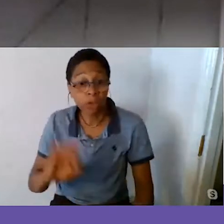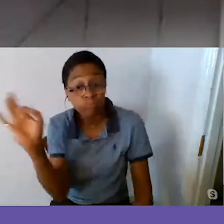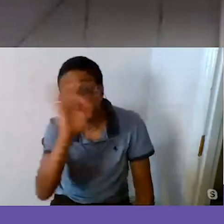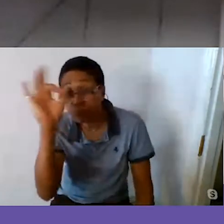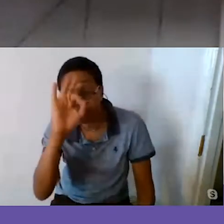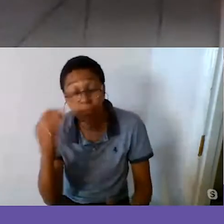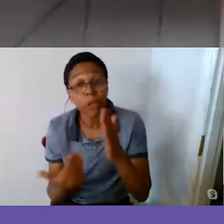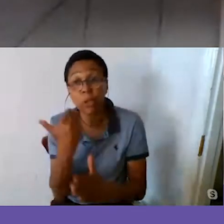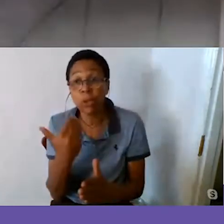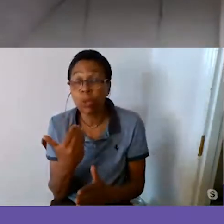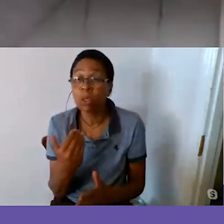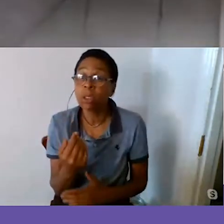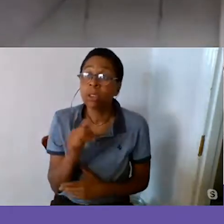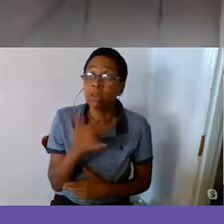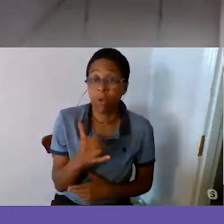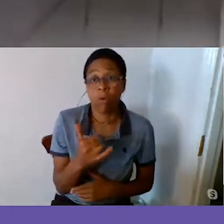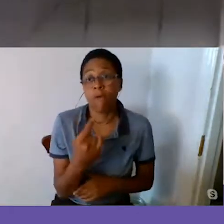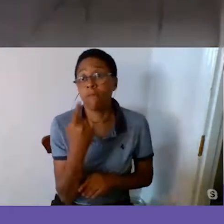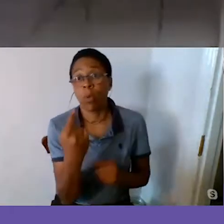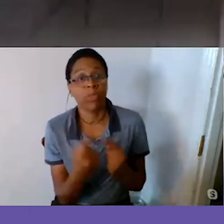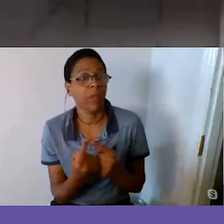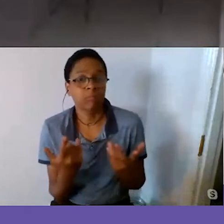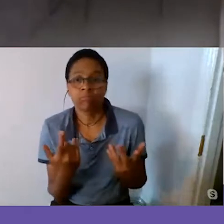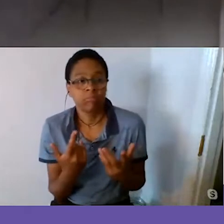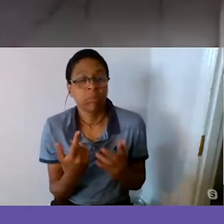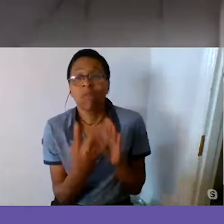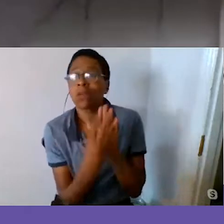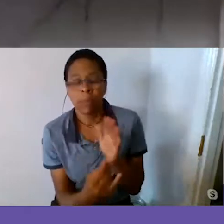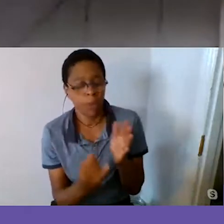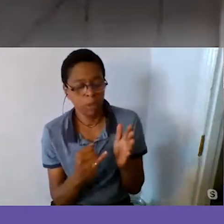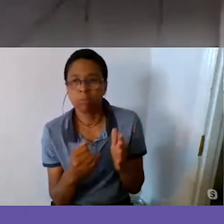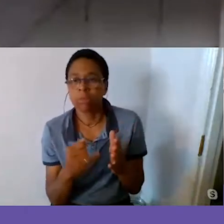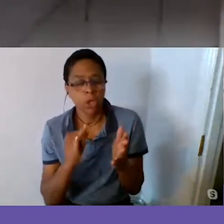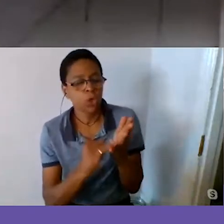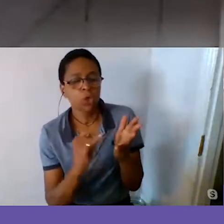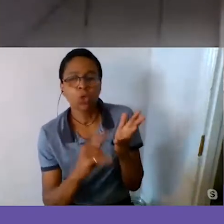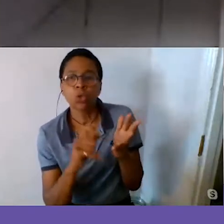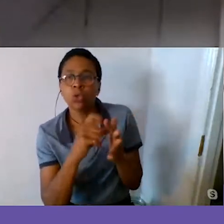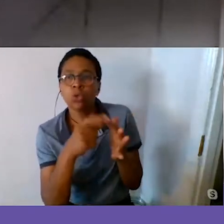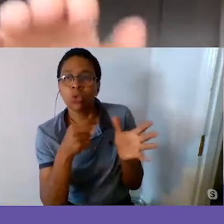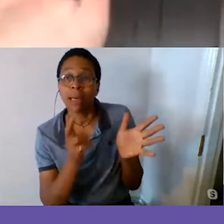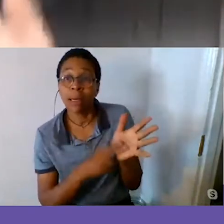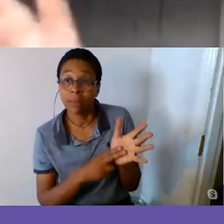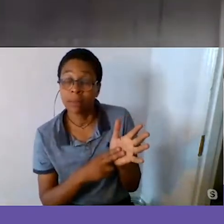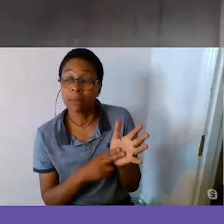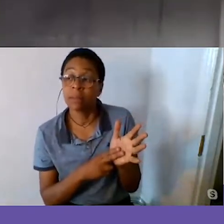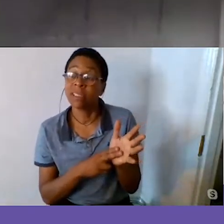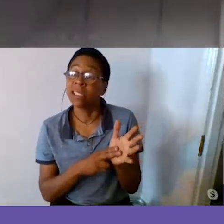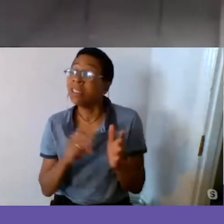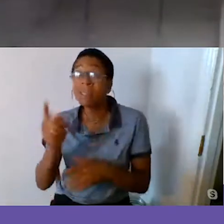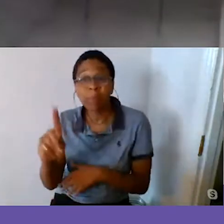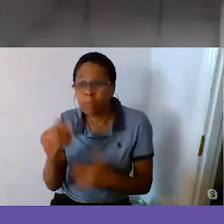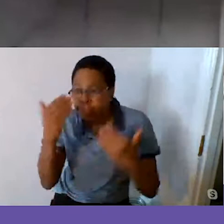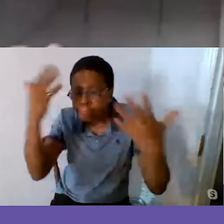the Sudanese countryside where they don't know how to make invoices. Like it depends where you're from in the region, and just trying to set filmmakers up from the beginning of